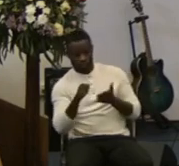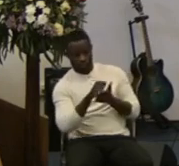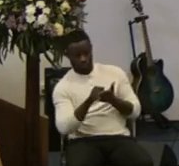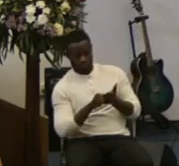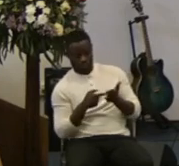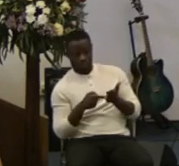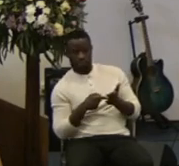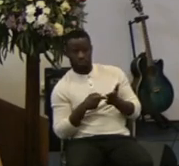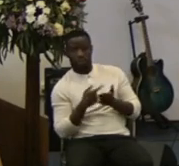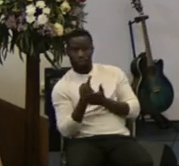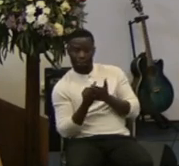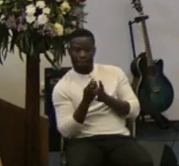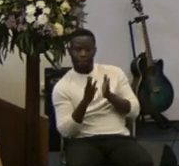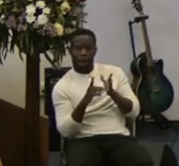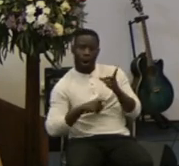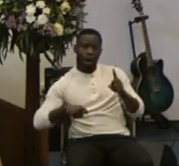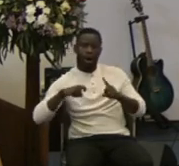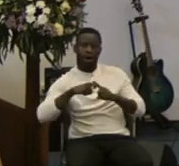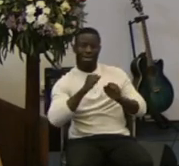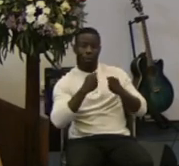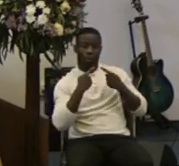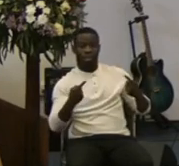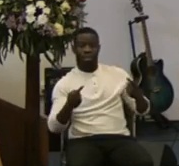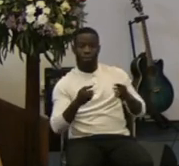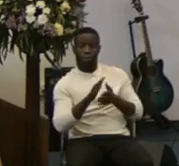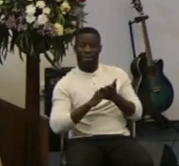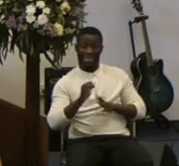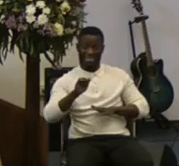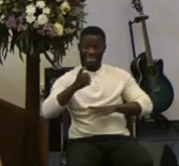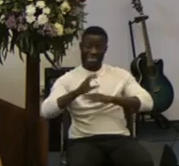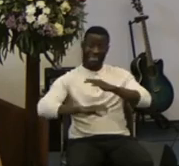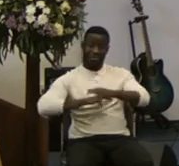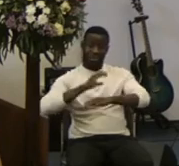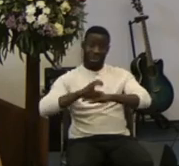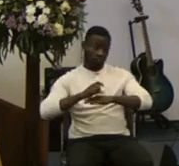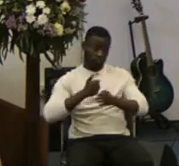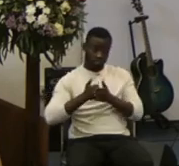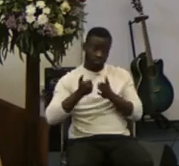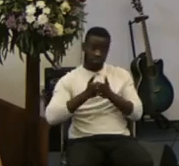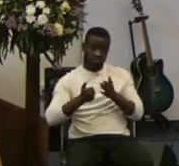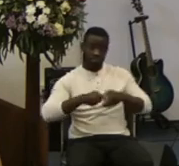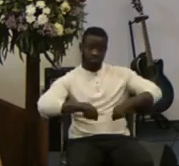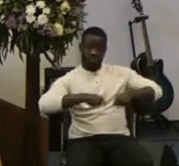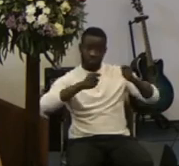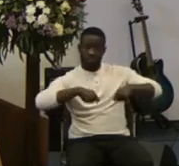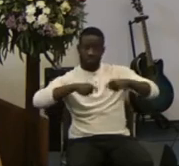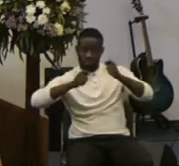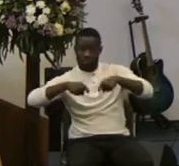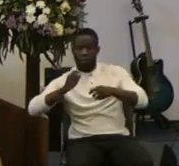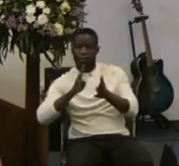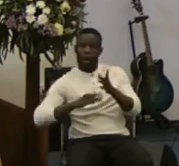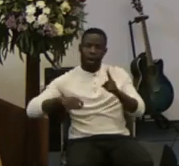written about Mark's gospel. That's how prominent it was as a gospel compared to the other